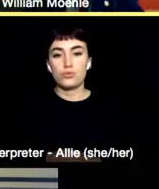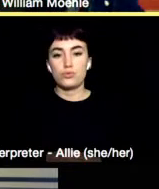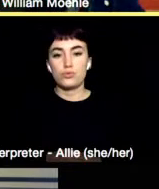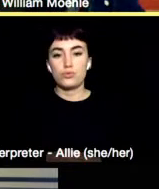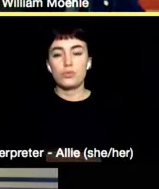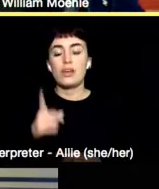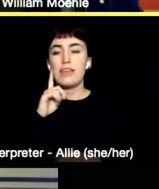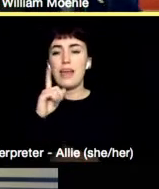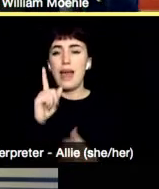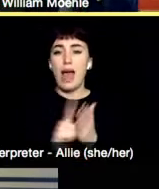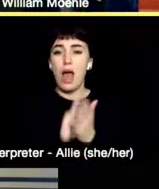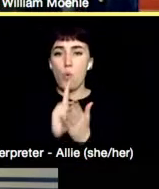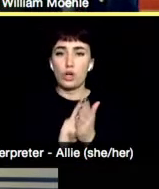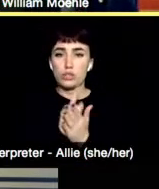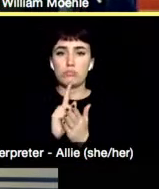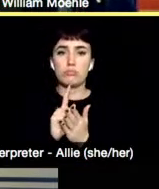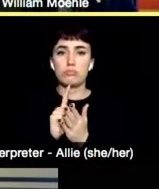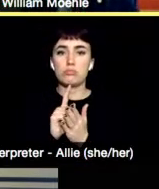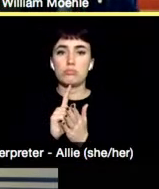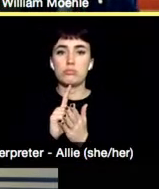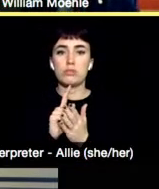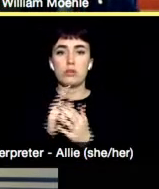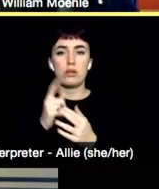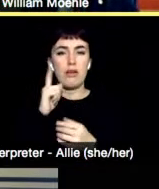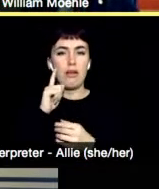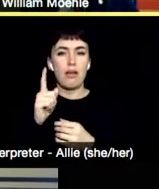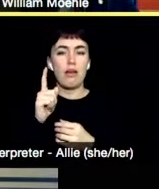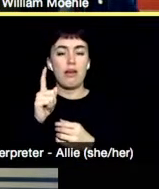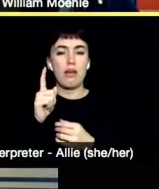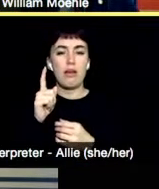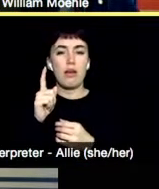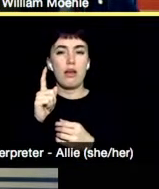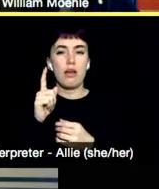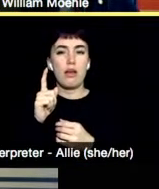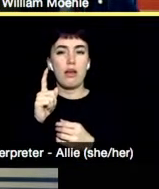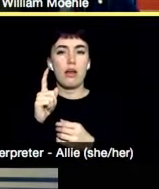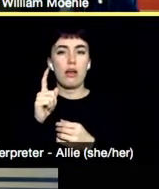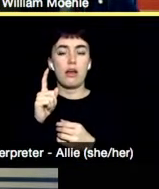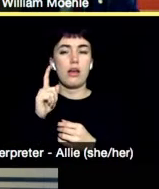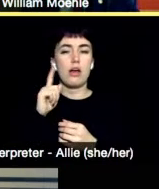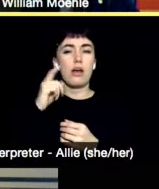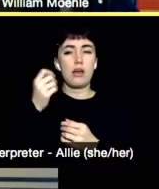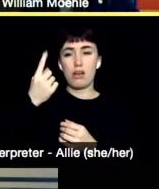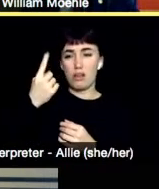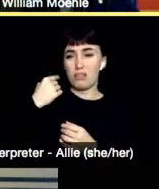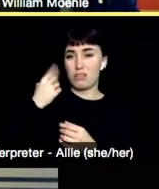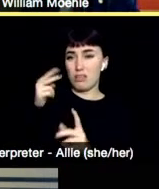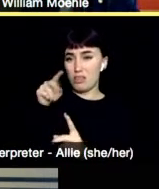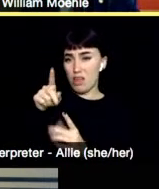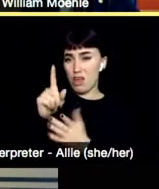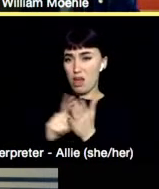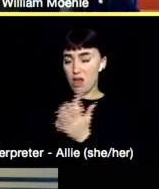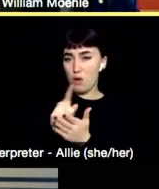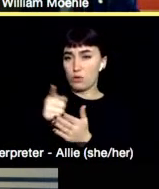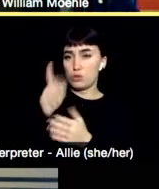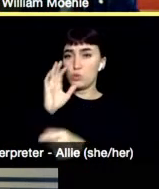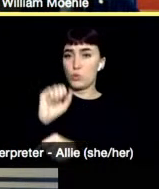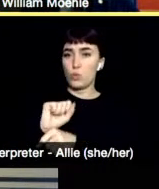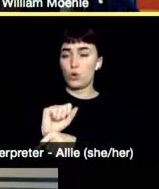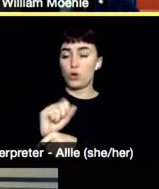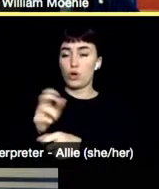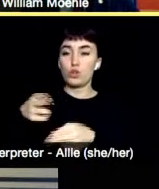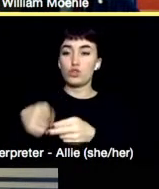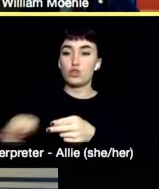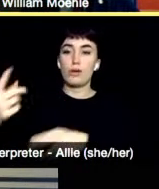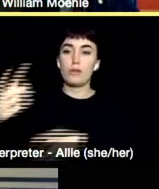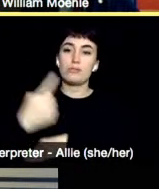The hours, and I gather that the hours that you would be able to work, the much shorter